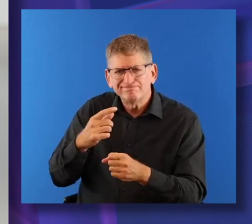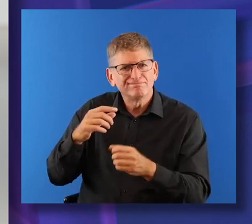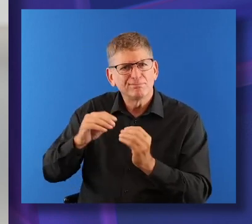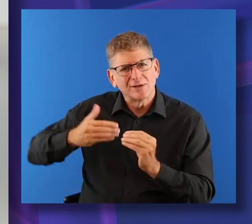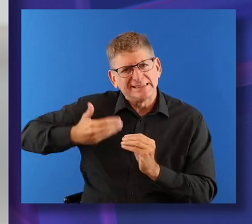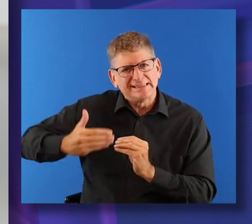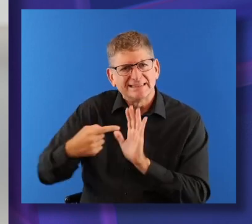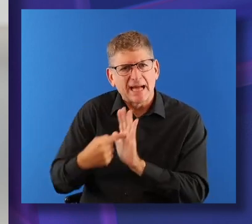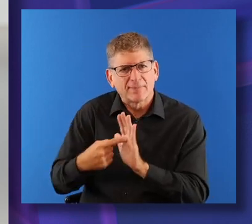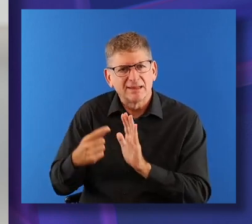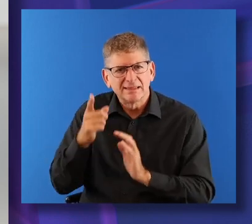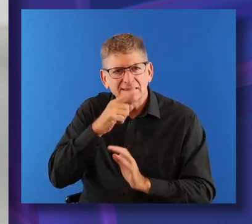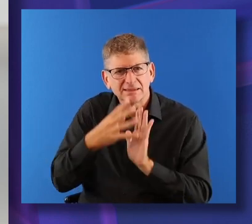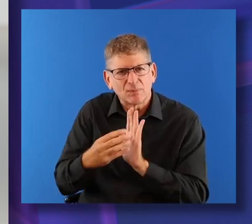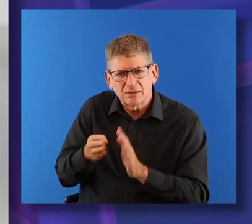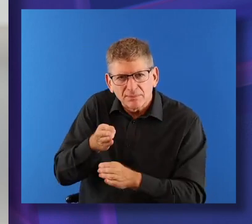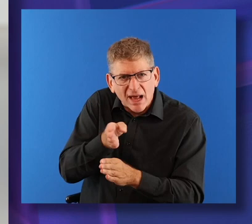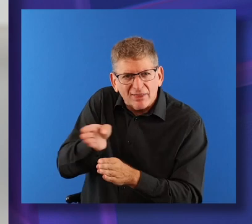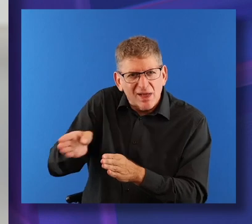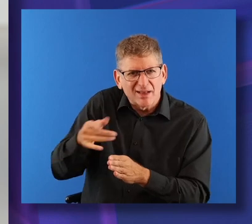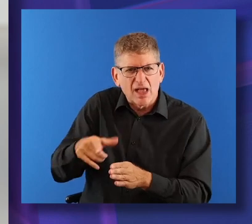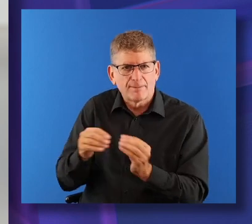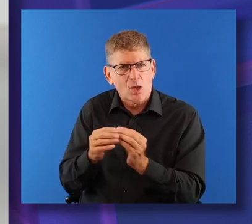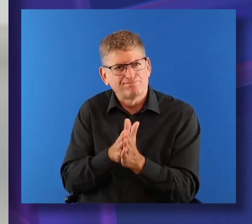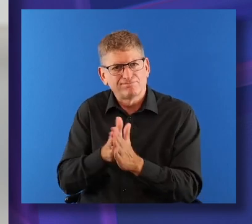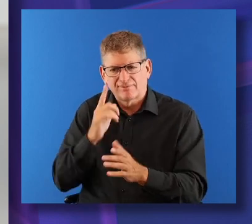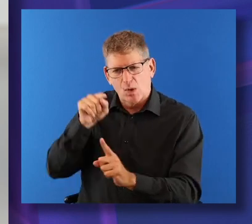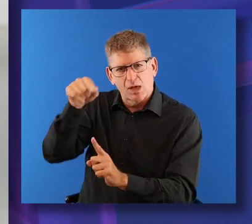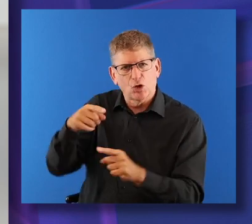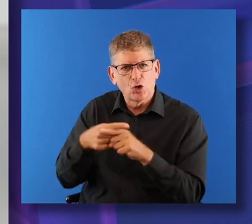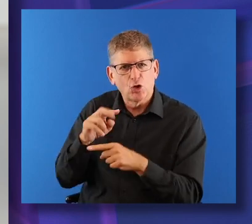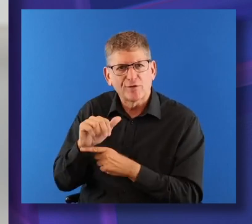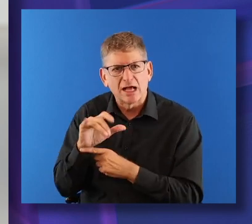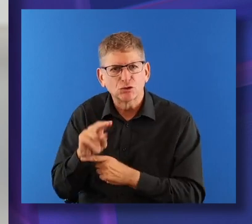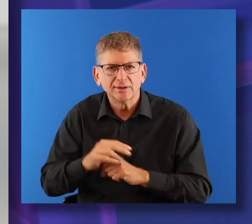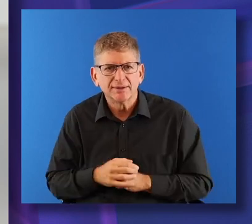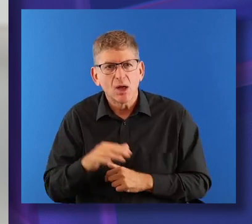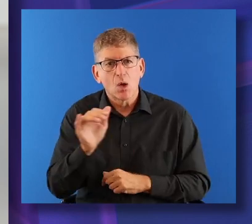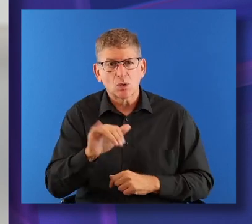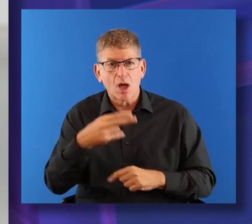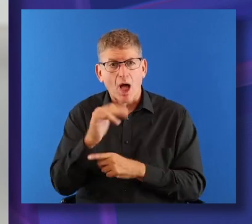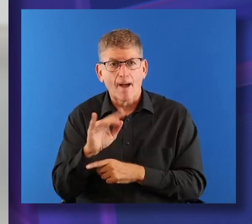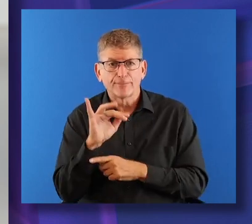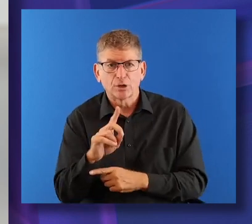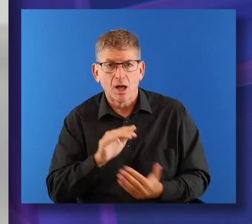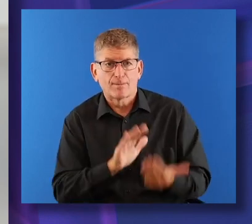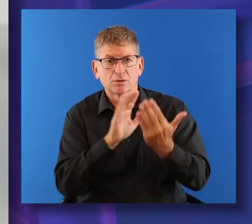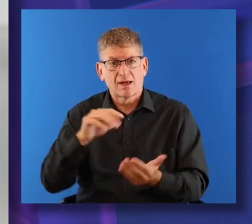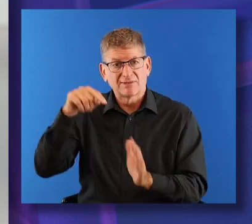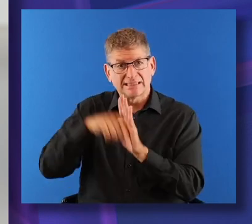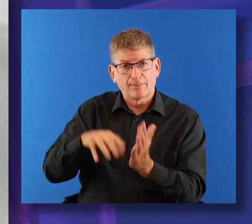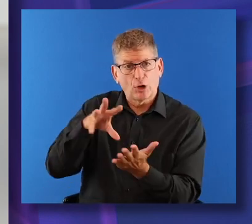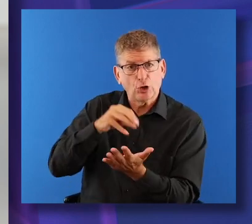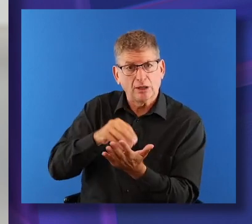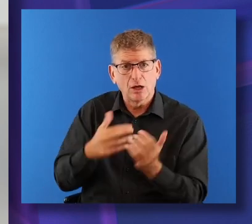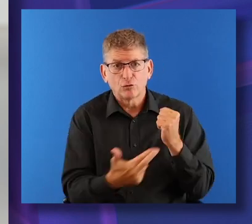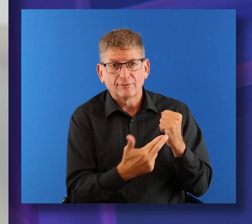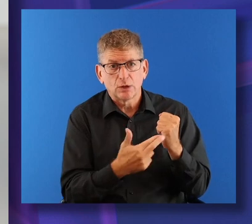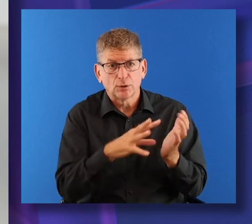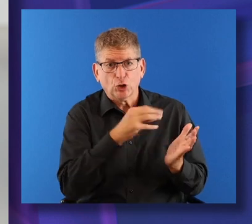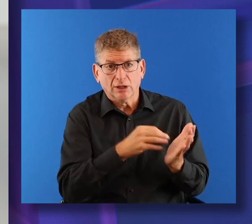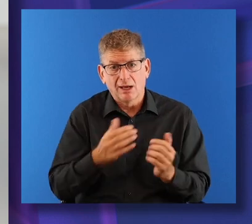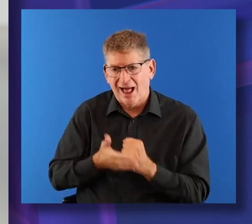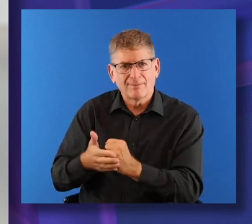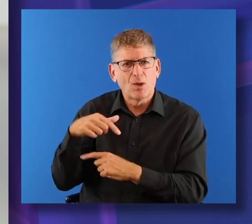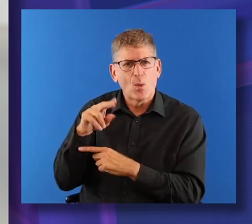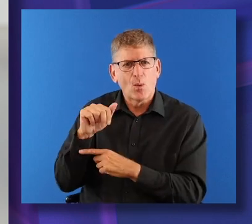promise to extend simulations to the time and spatial scales relevant for chemical reactions and catalysis, which in turn can contribute towards our goal